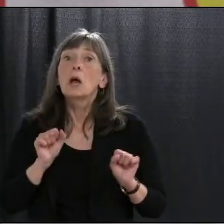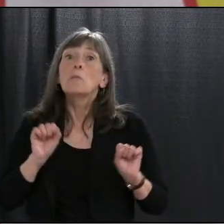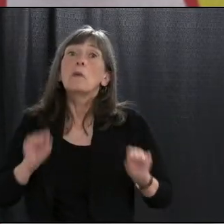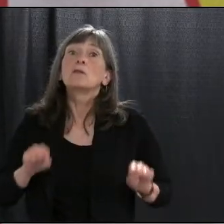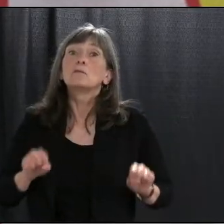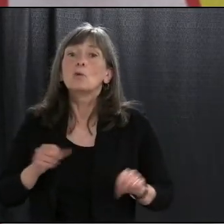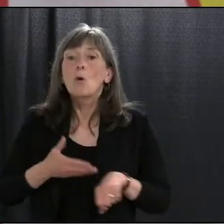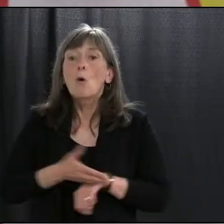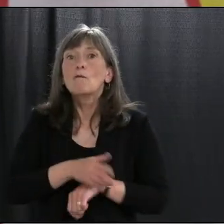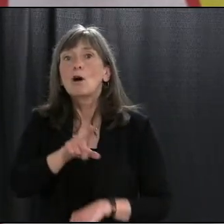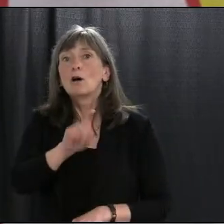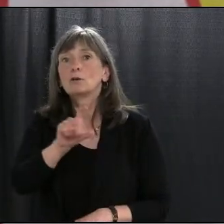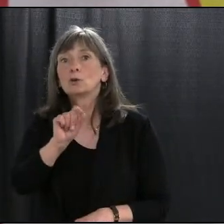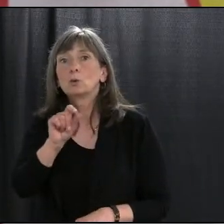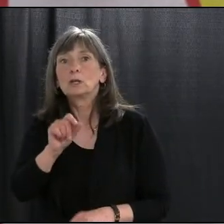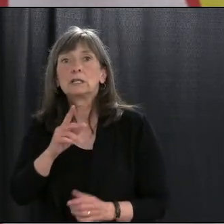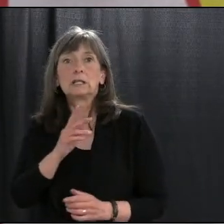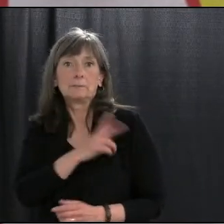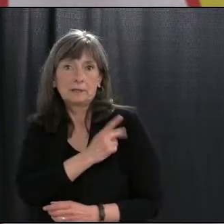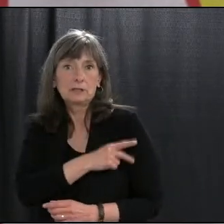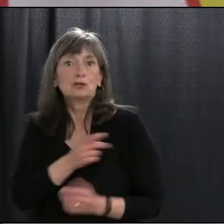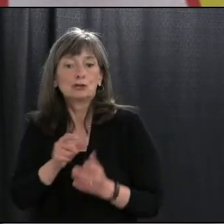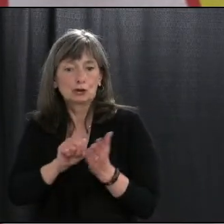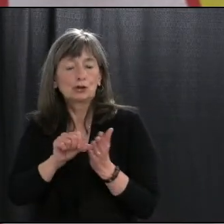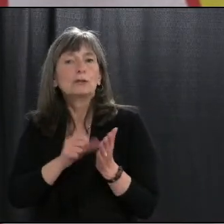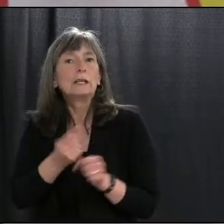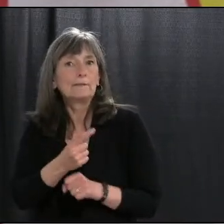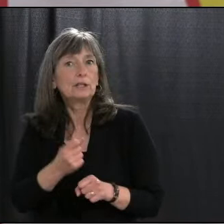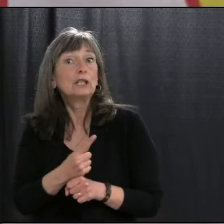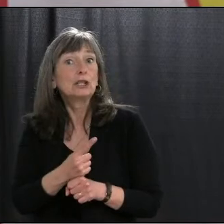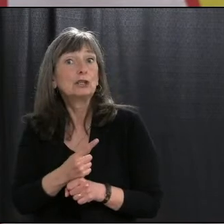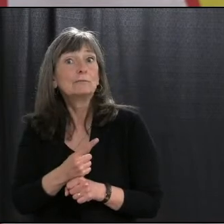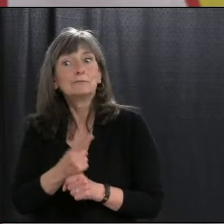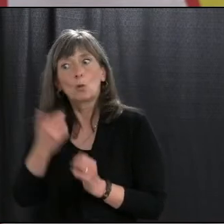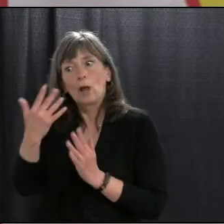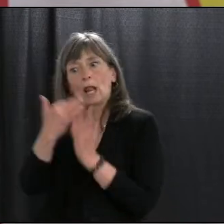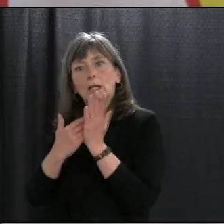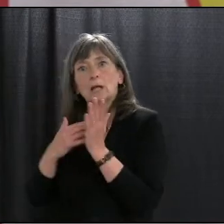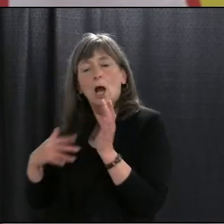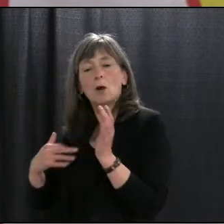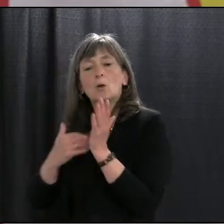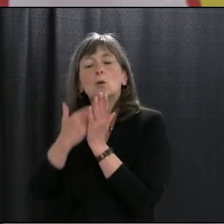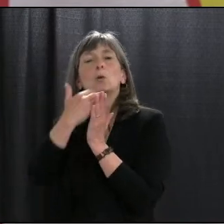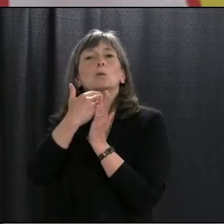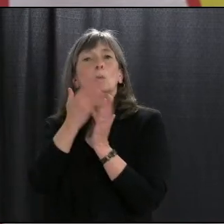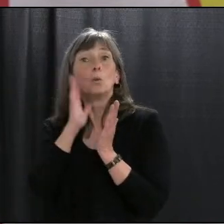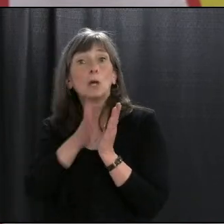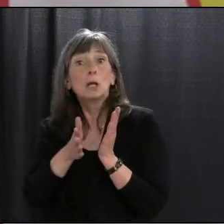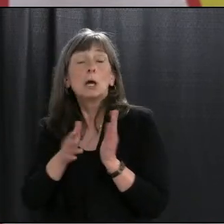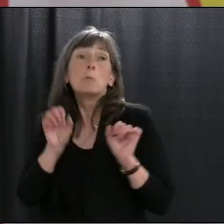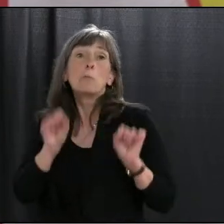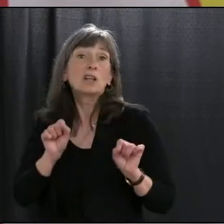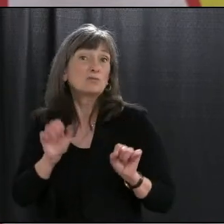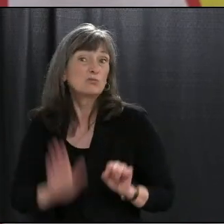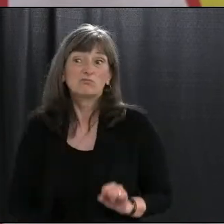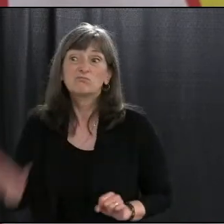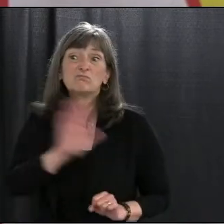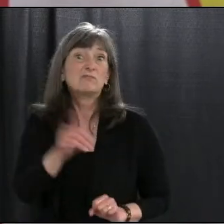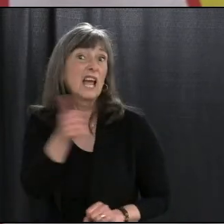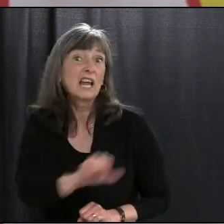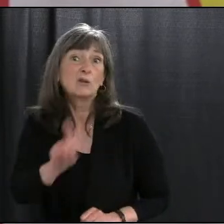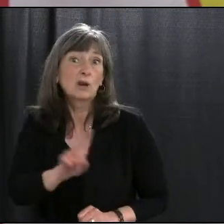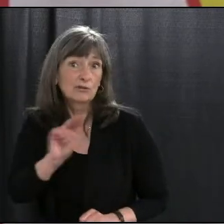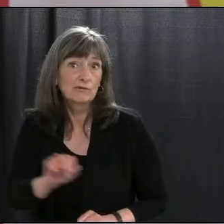120 patients per year from our wait list, which may include patients from across the